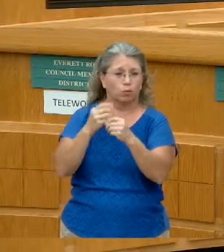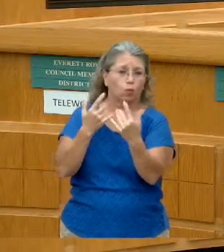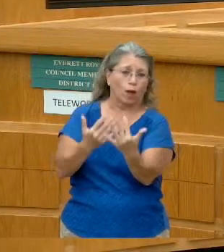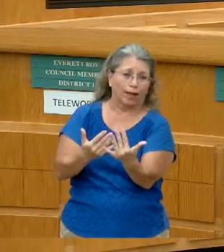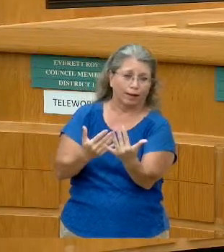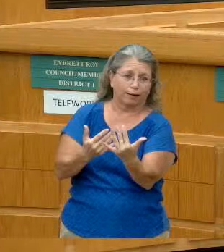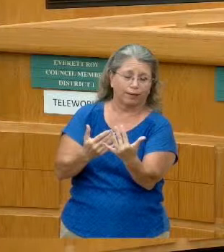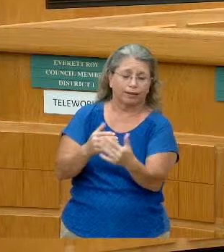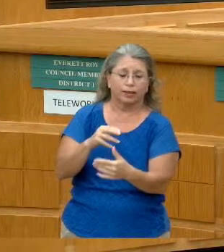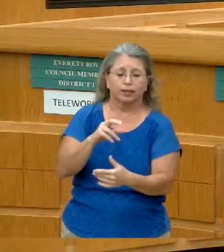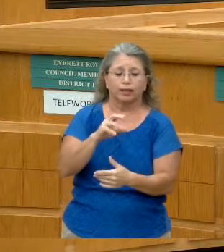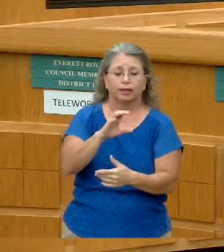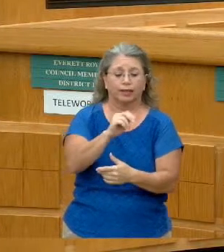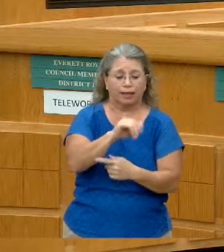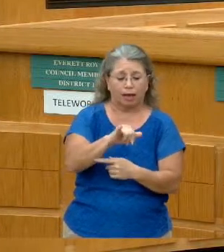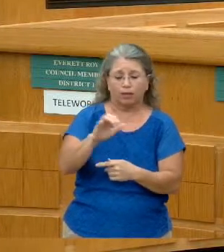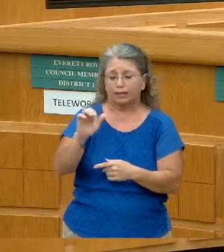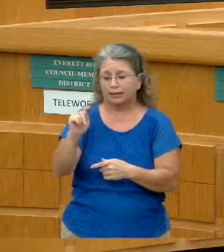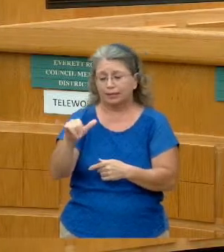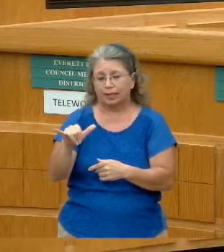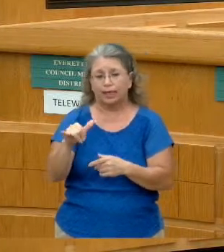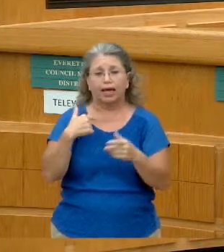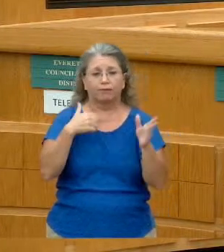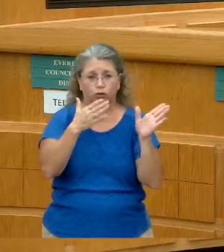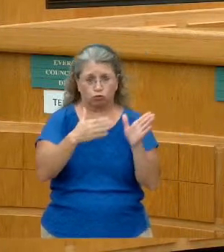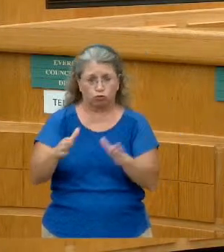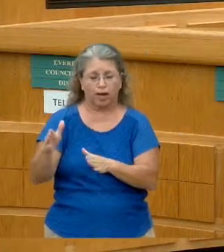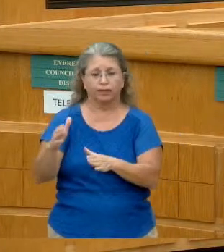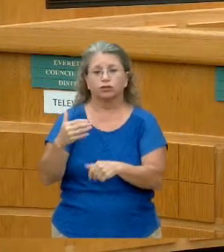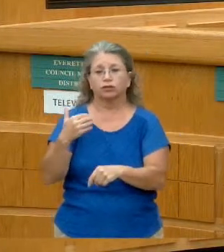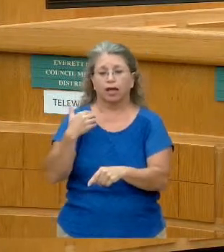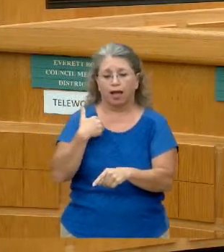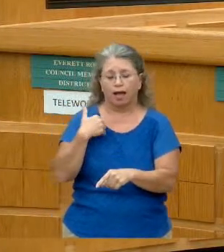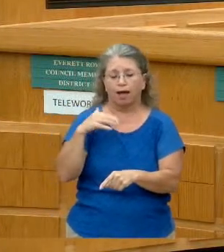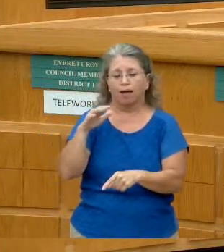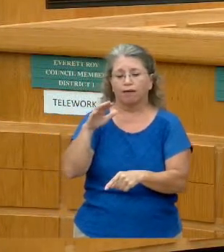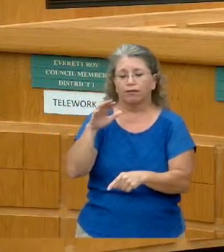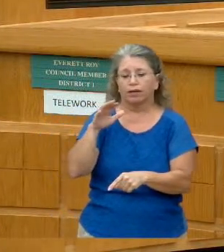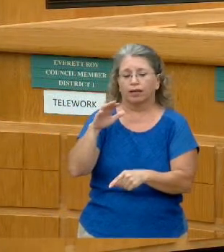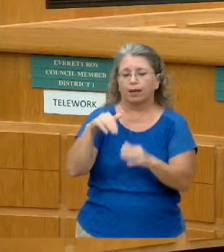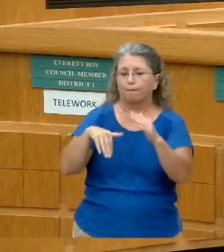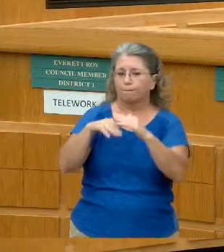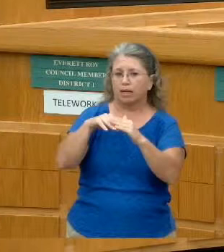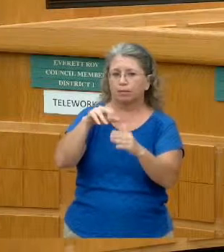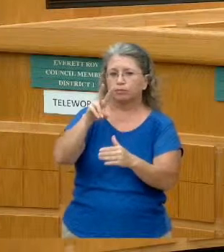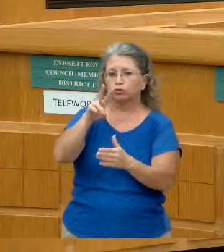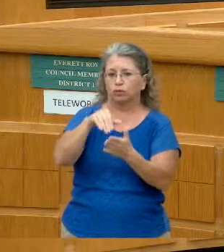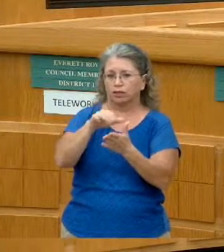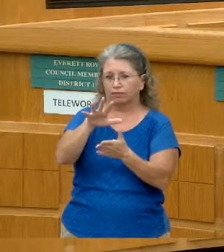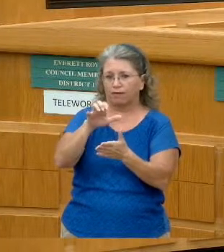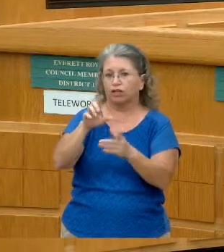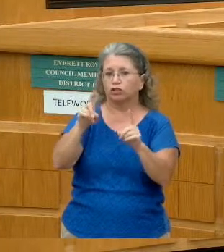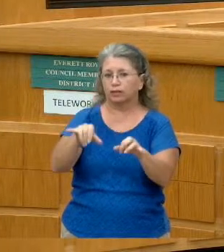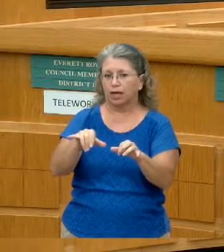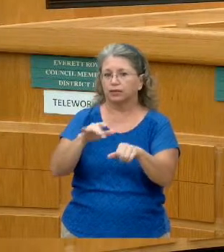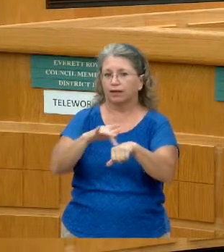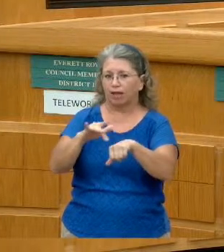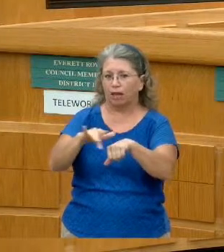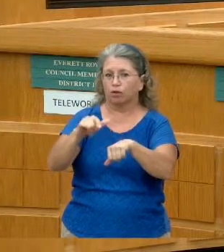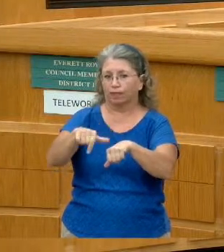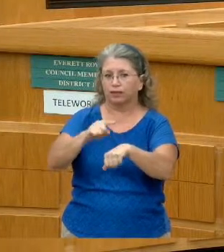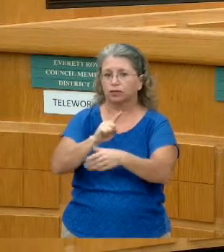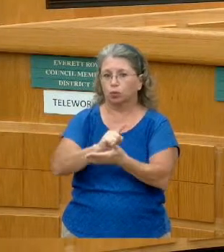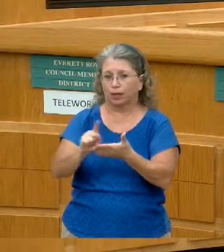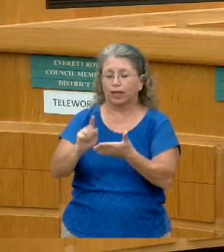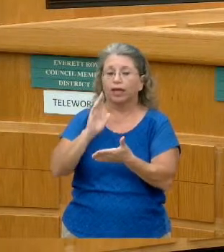have arranged to have at least 2,500 tests available this week. It's going to take us